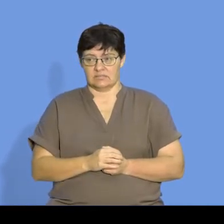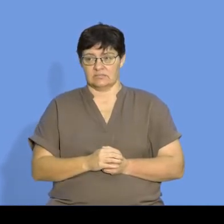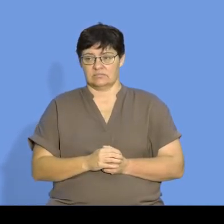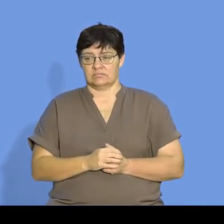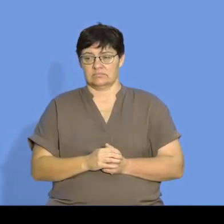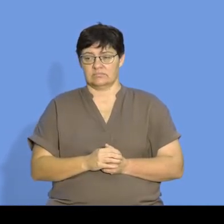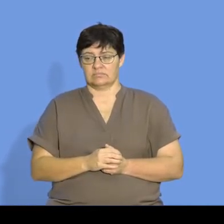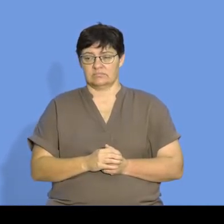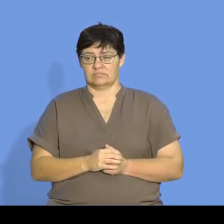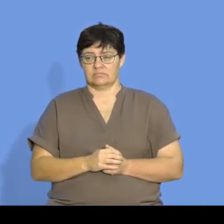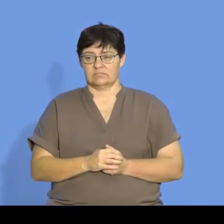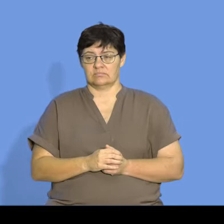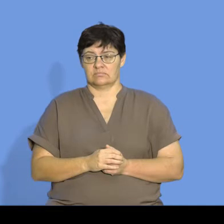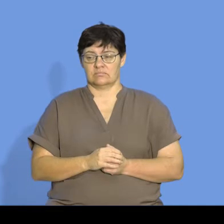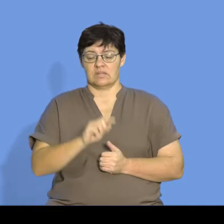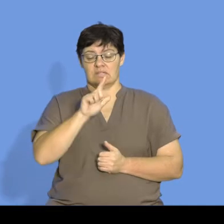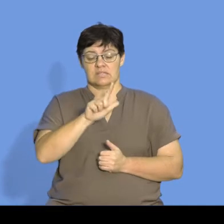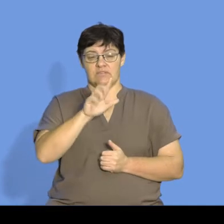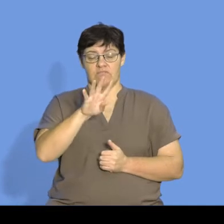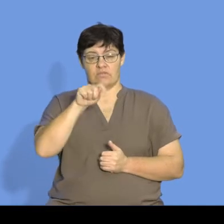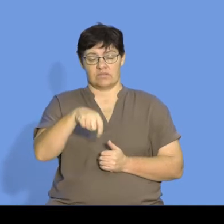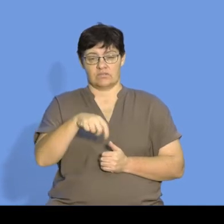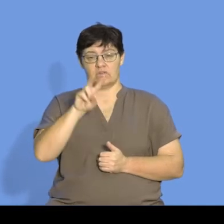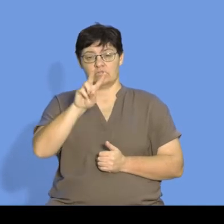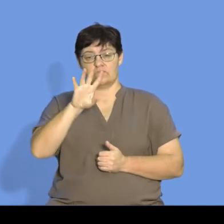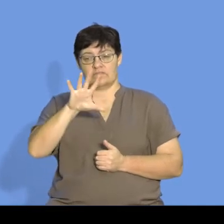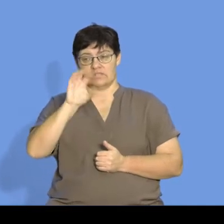74,250. All right? So we got